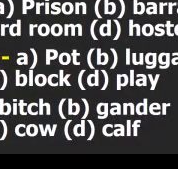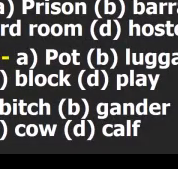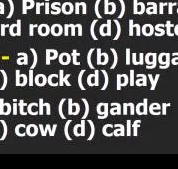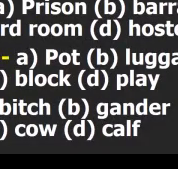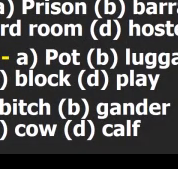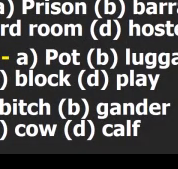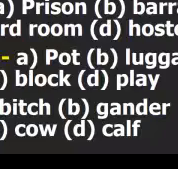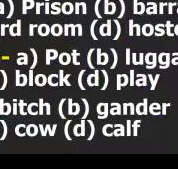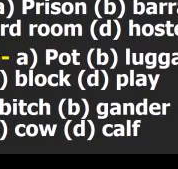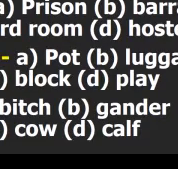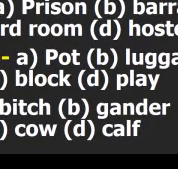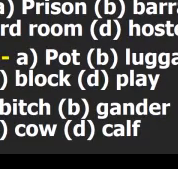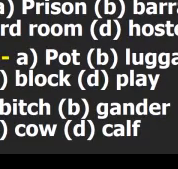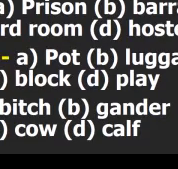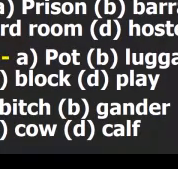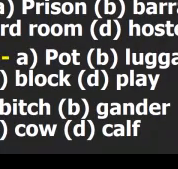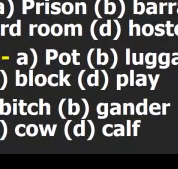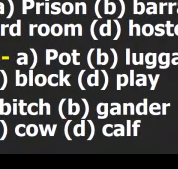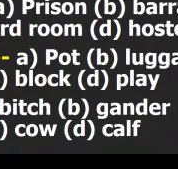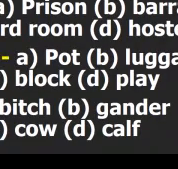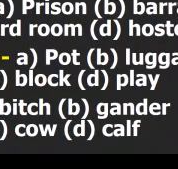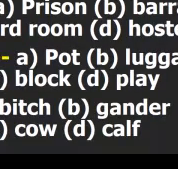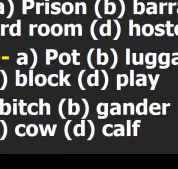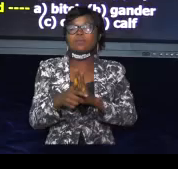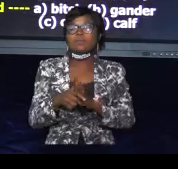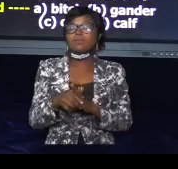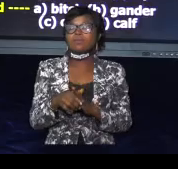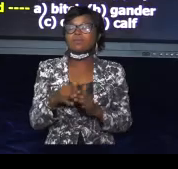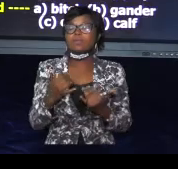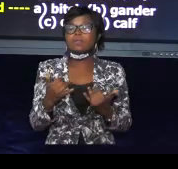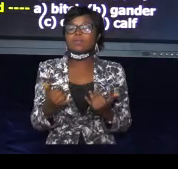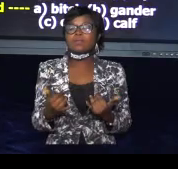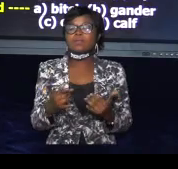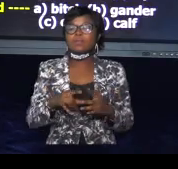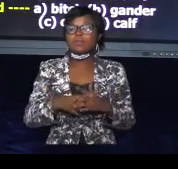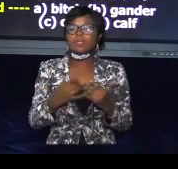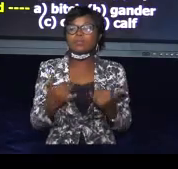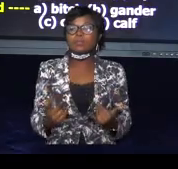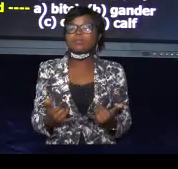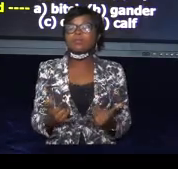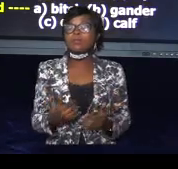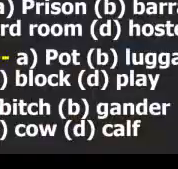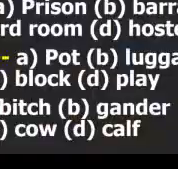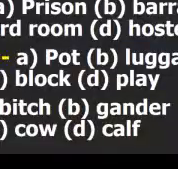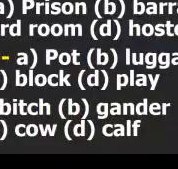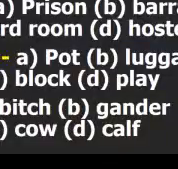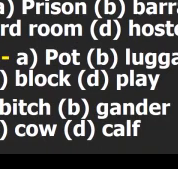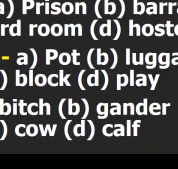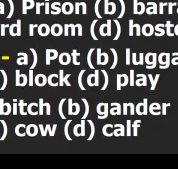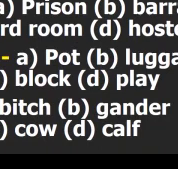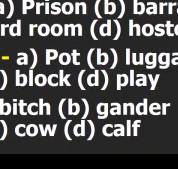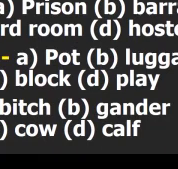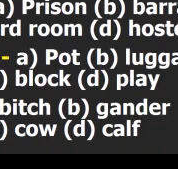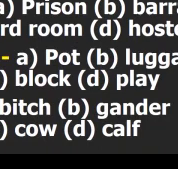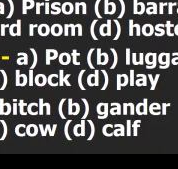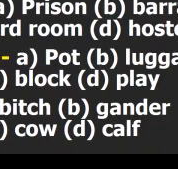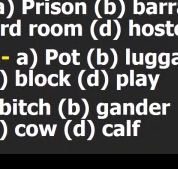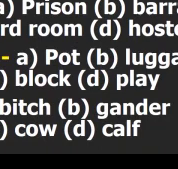You have just 30 seconds to write the answer, and your time starts now.